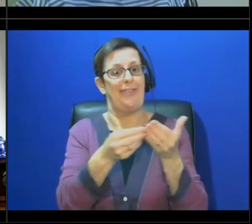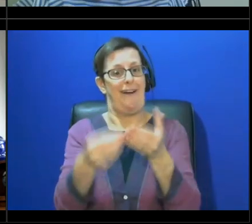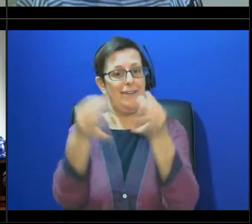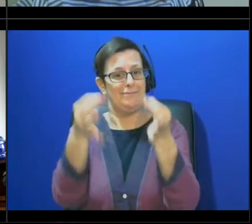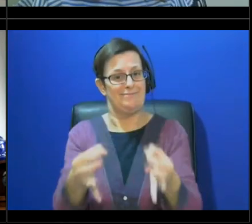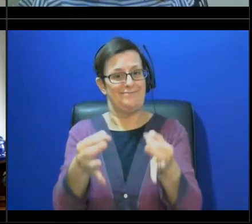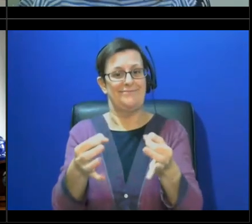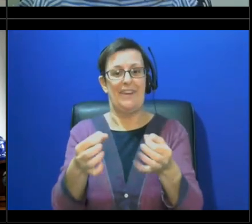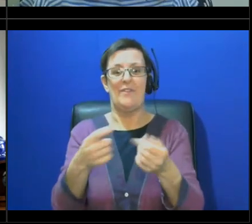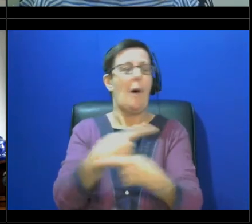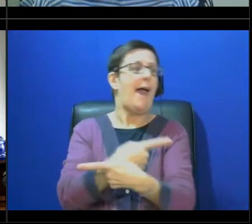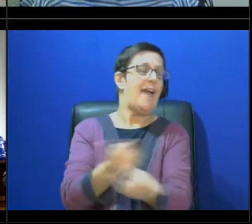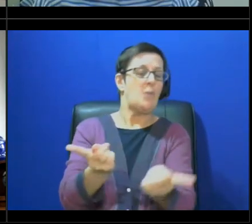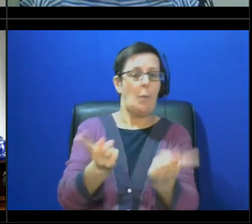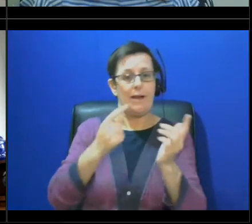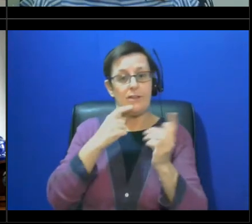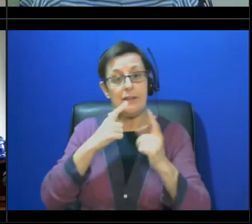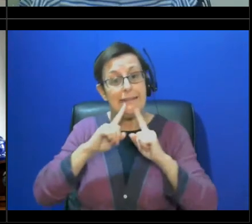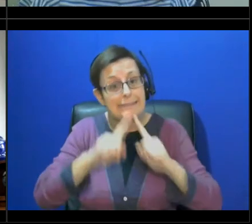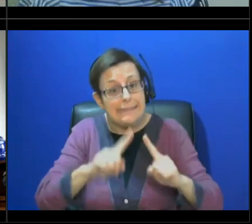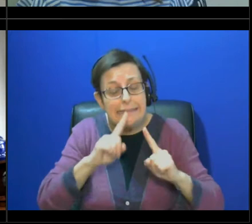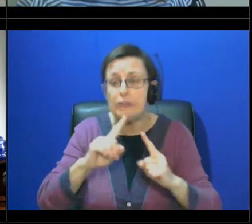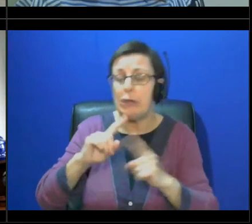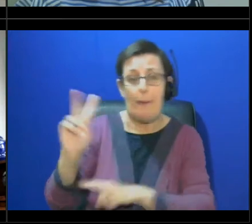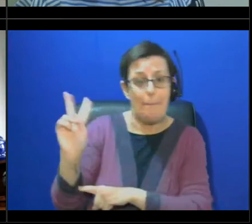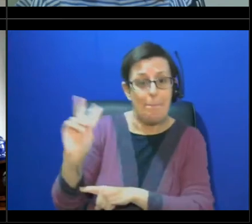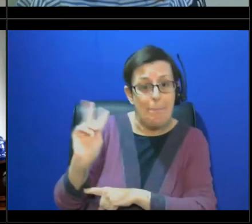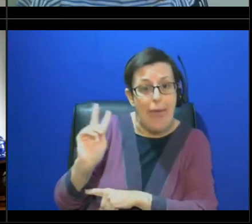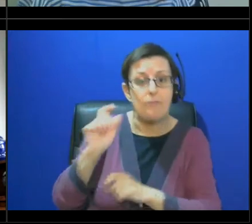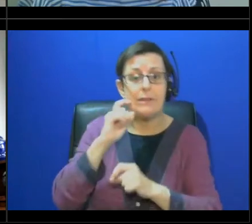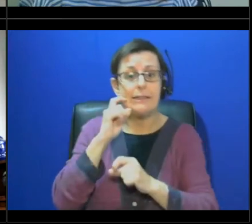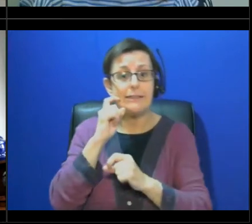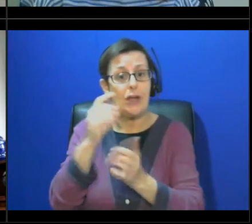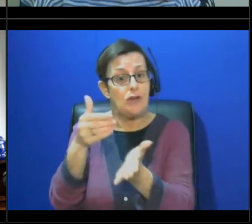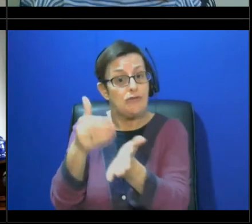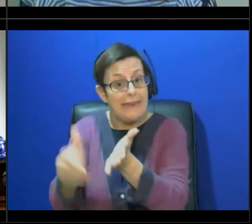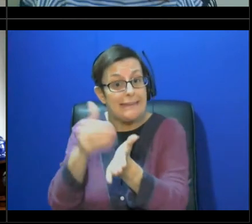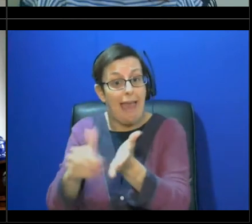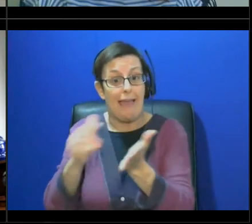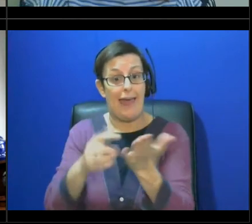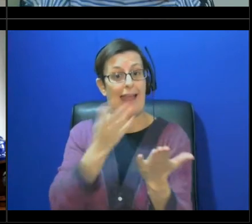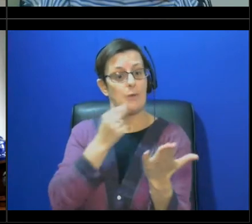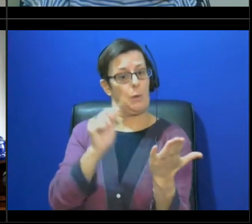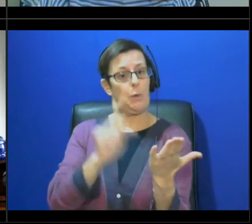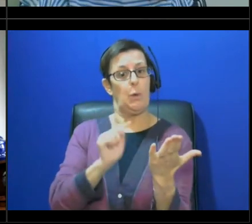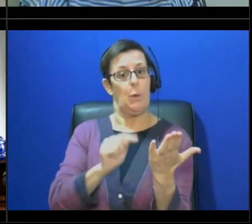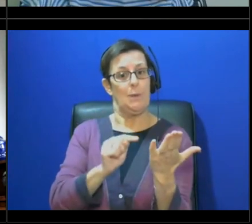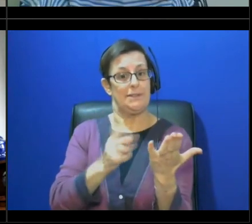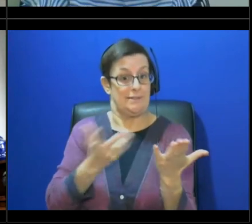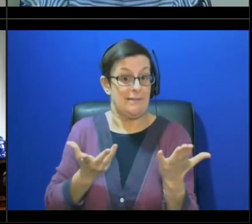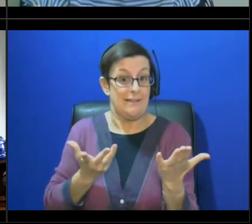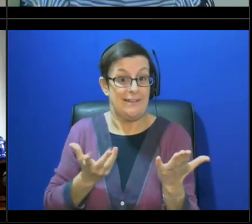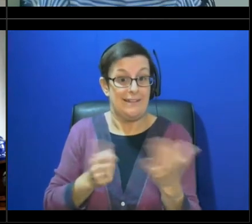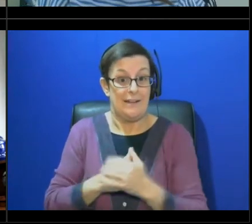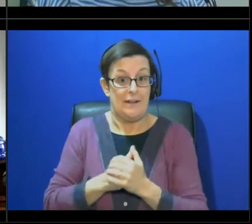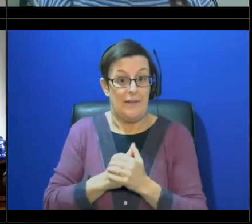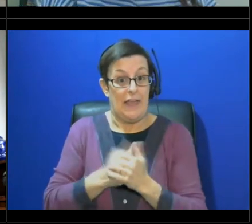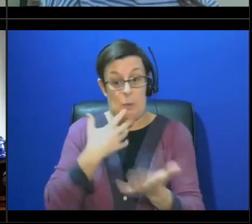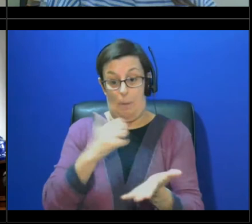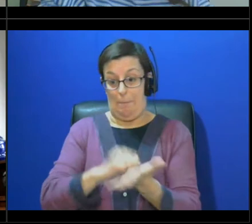resource for everyone, so teachers, parents, retailers alike. And yeah, we published